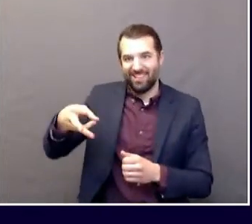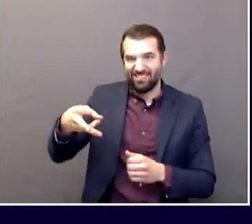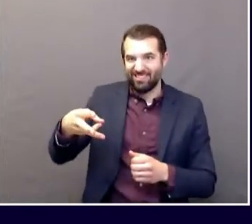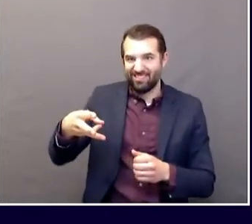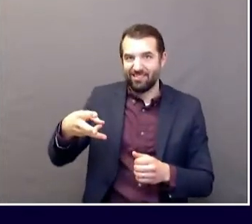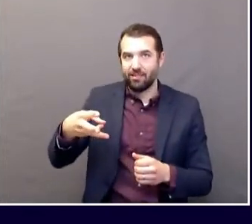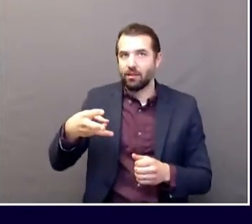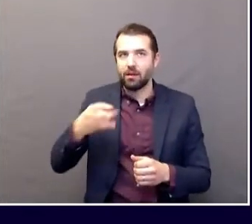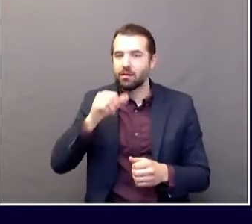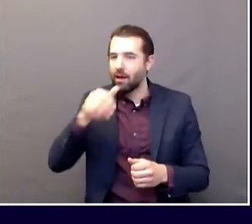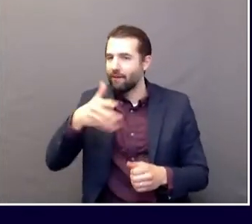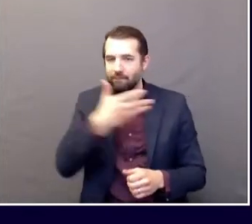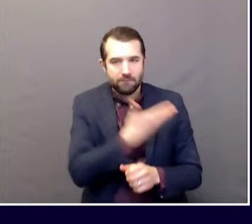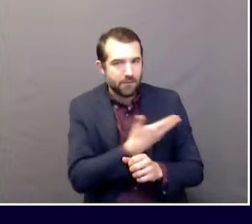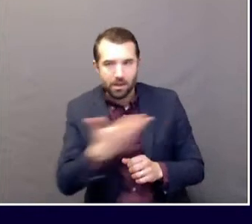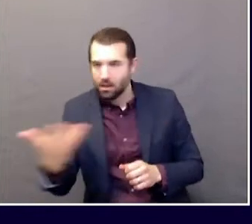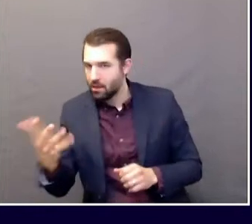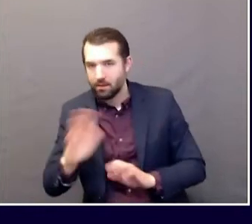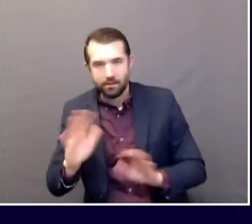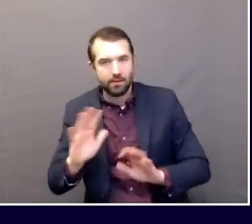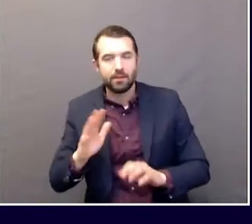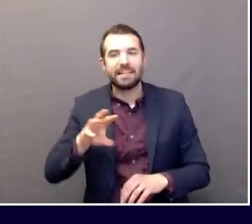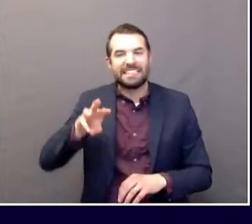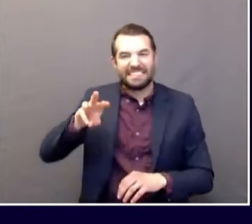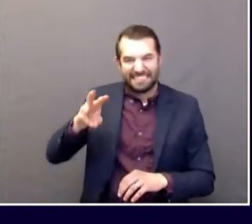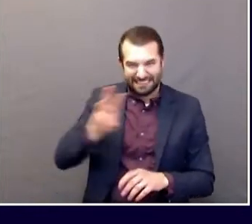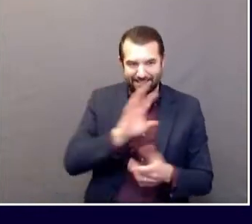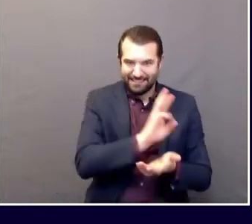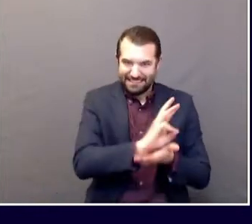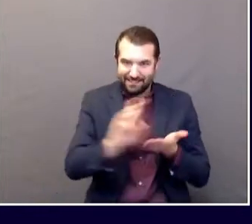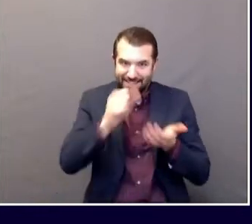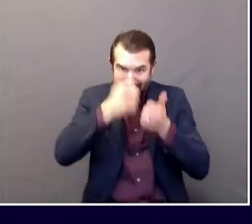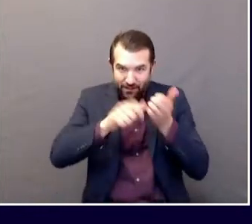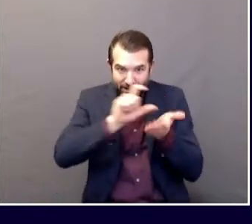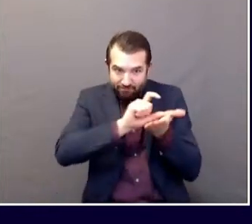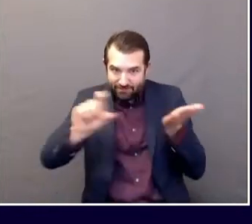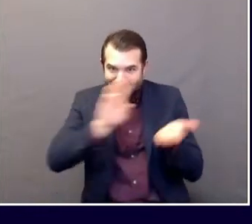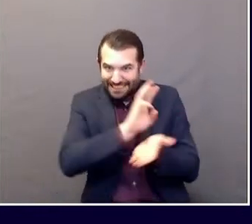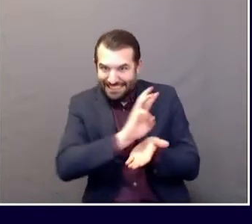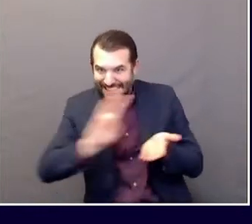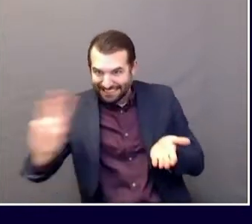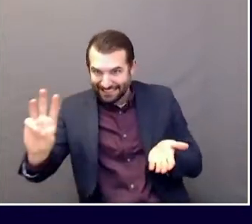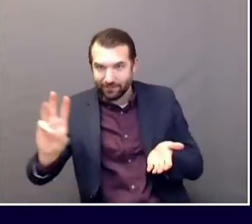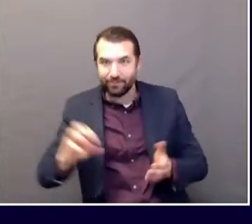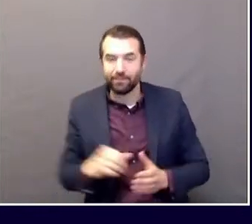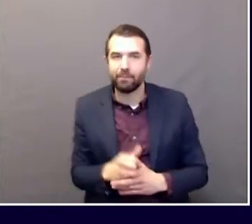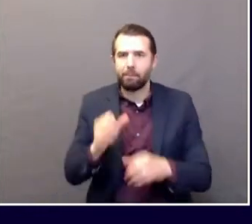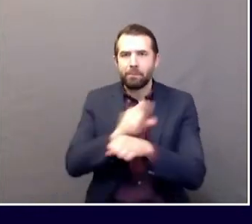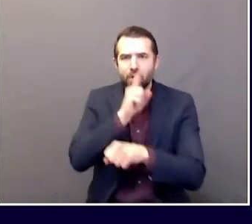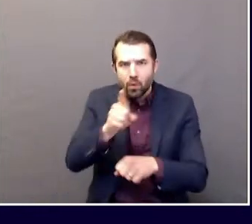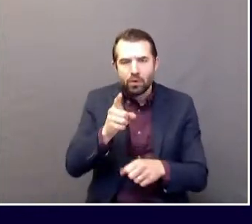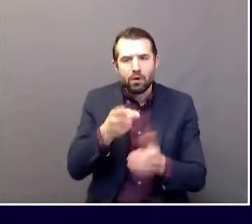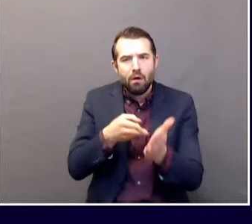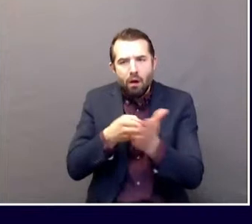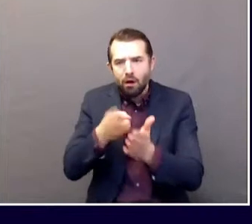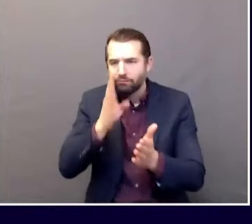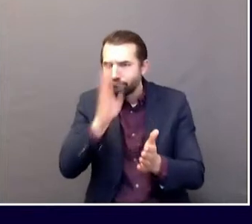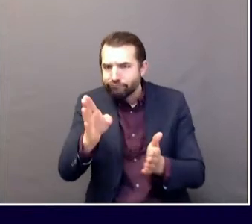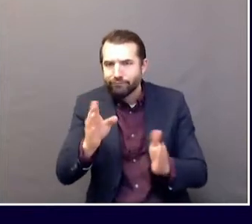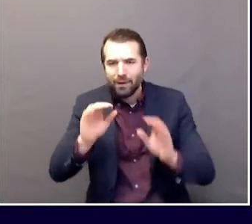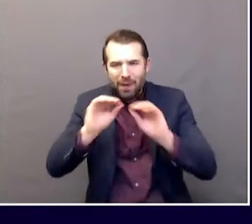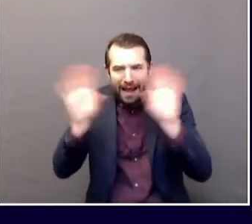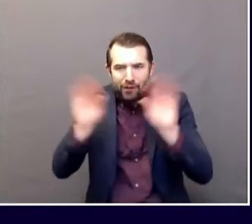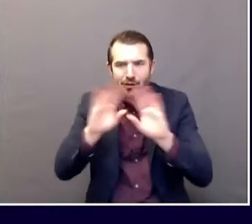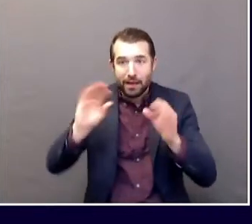effect, this makes explicit what was previously implicit. It will be the same number and type of